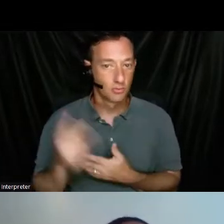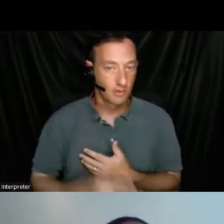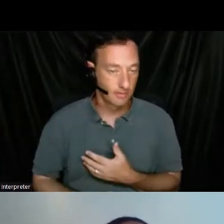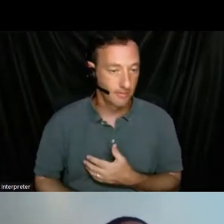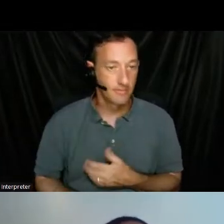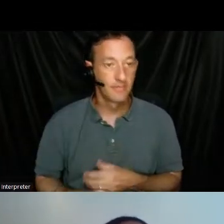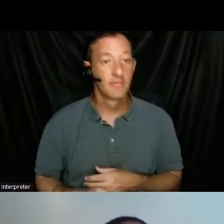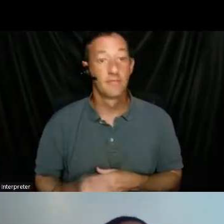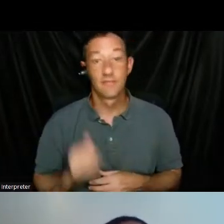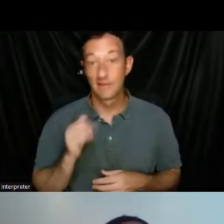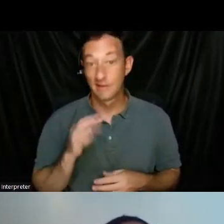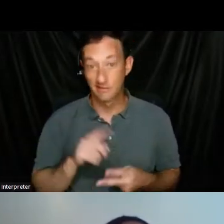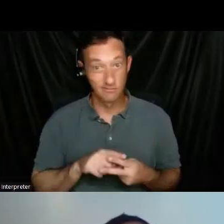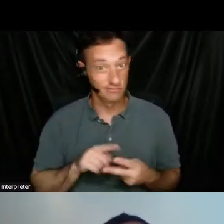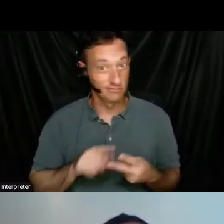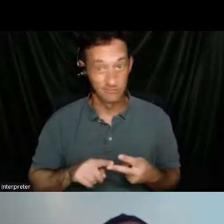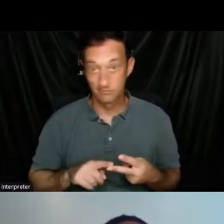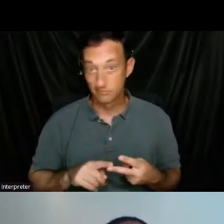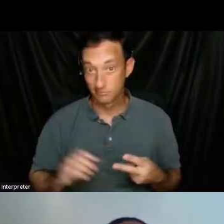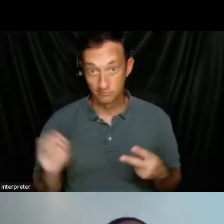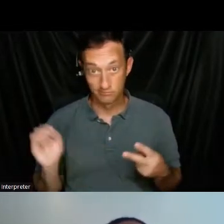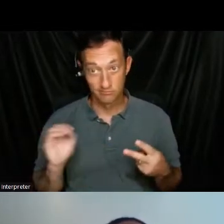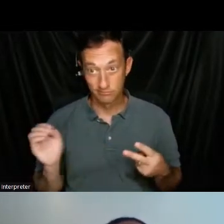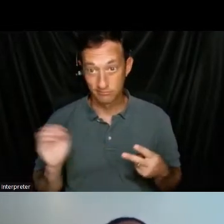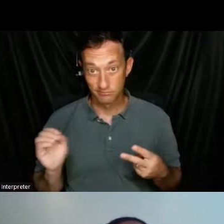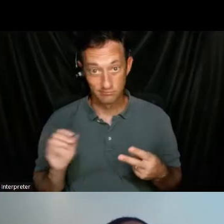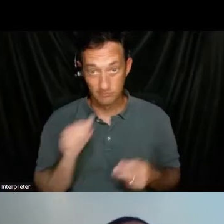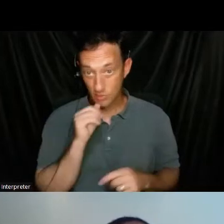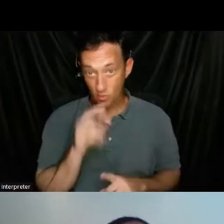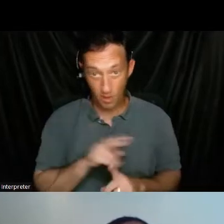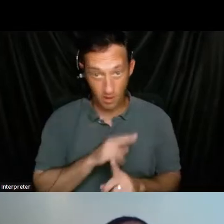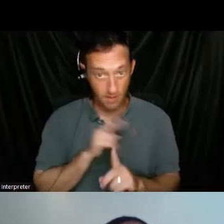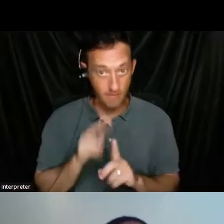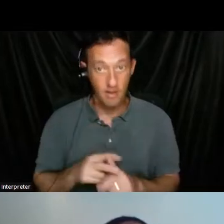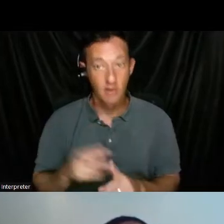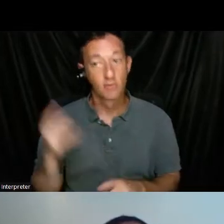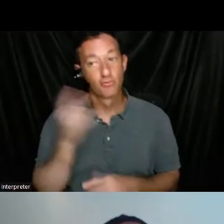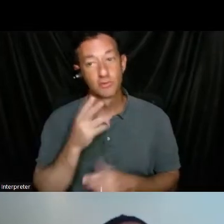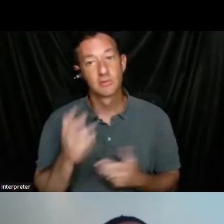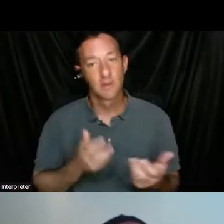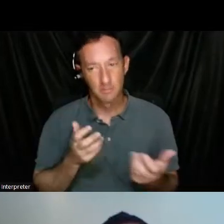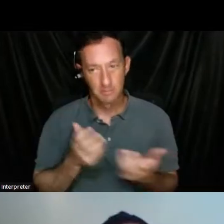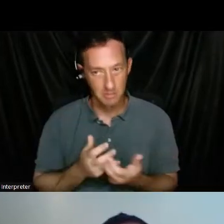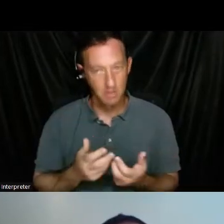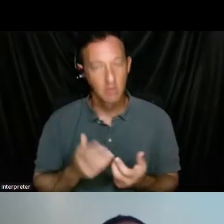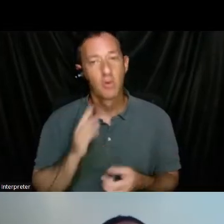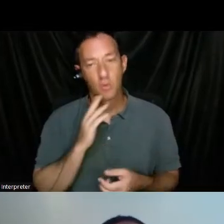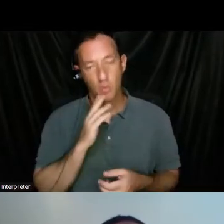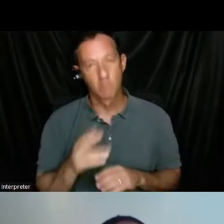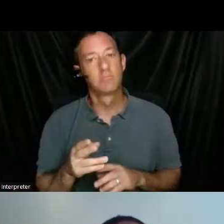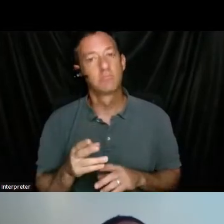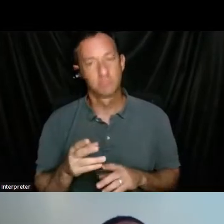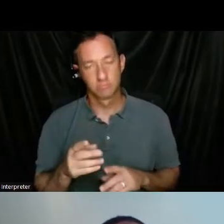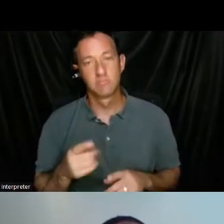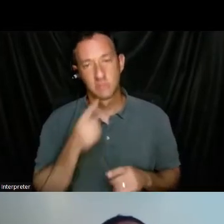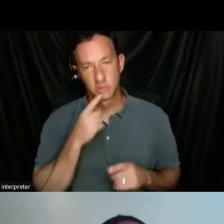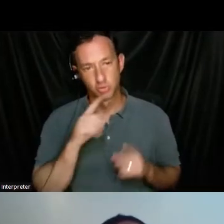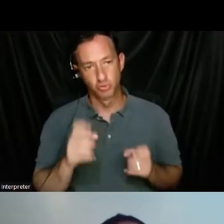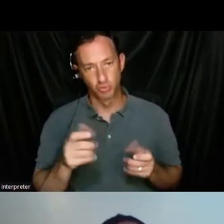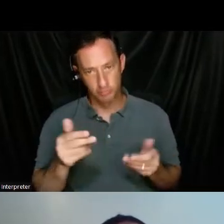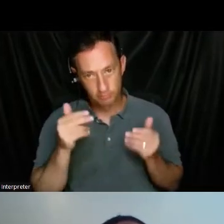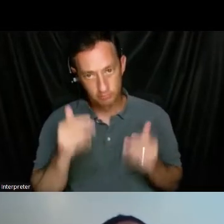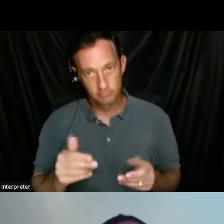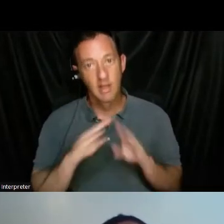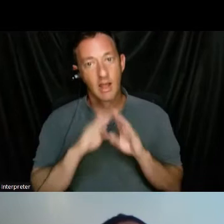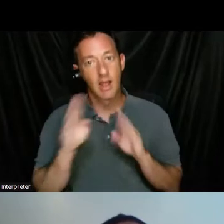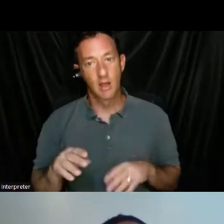absent one of those exceptions applying, and a reasonable accommodation is generally gonna be deemed reasonable and a housing provider would have to